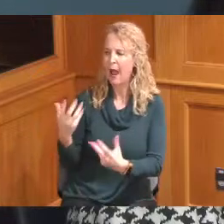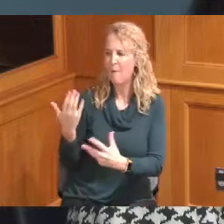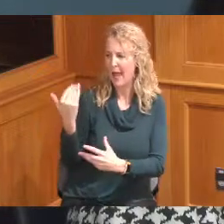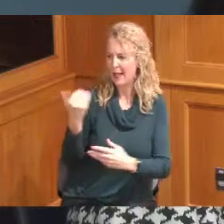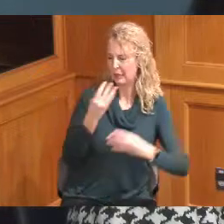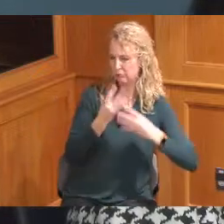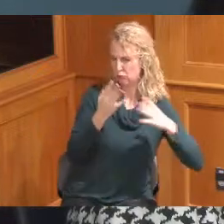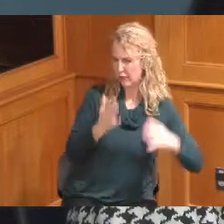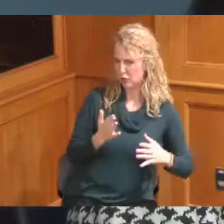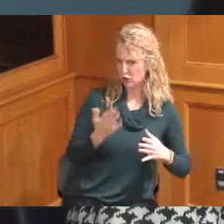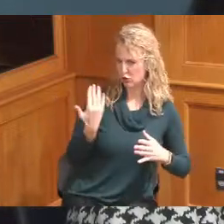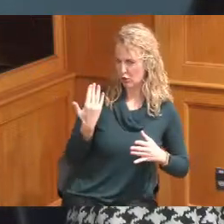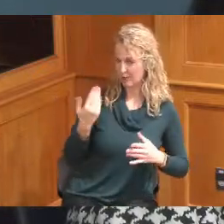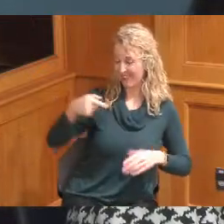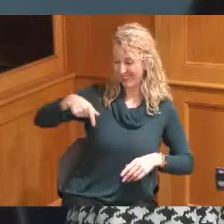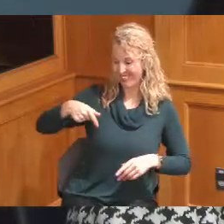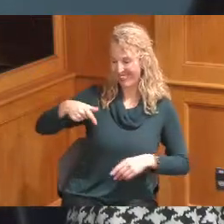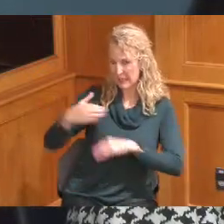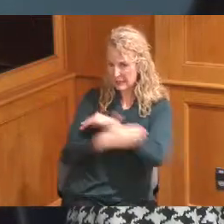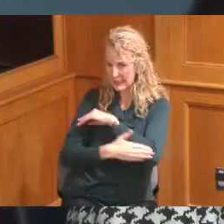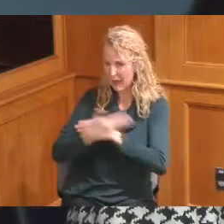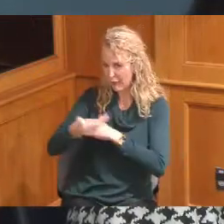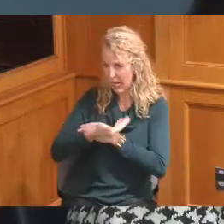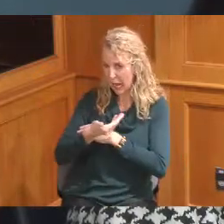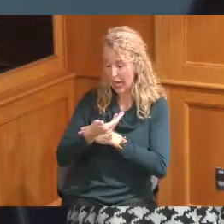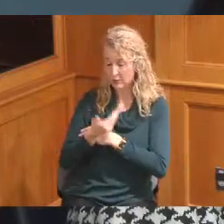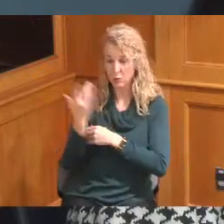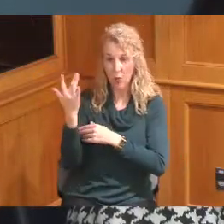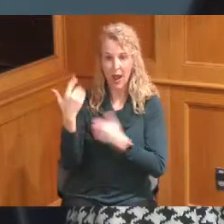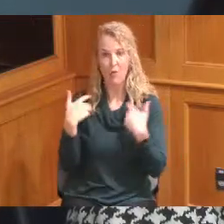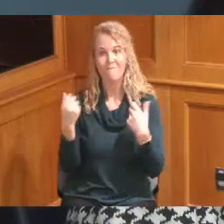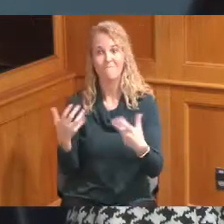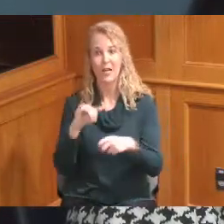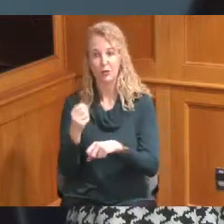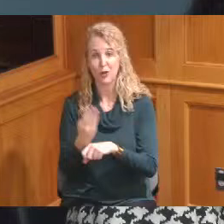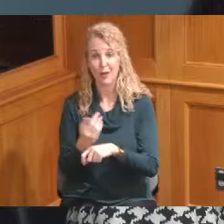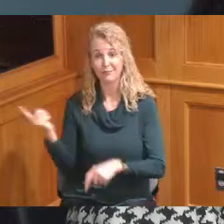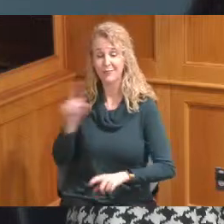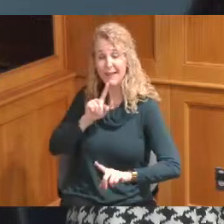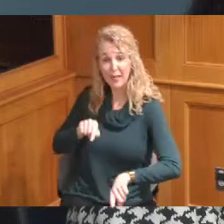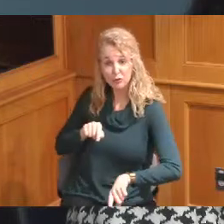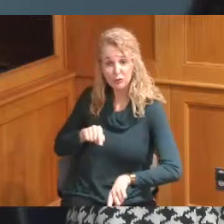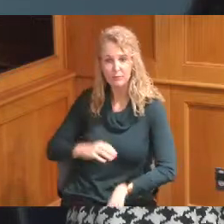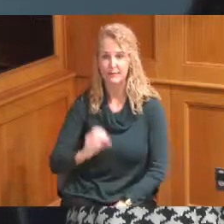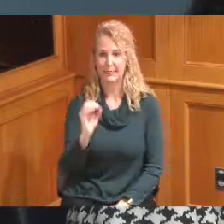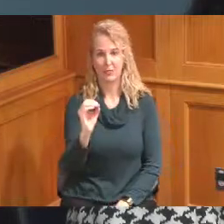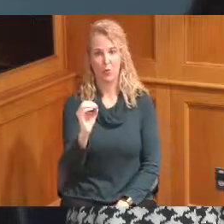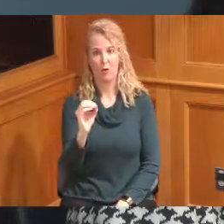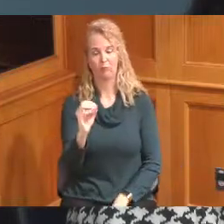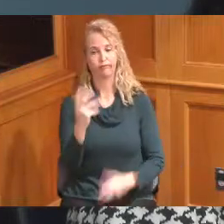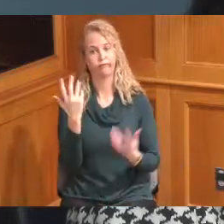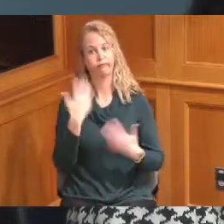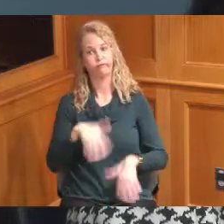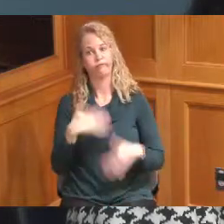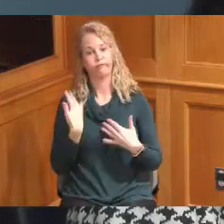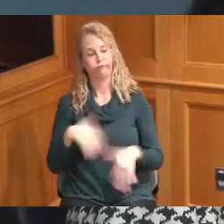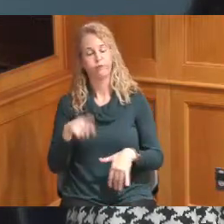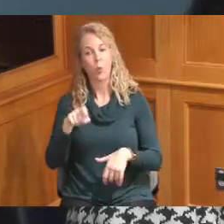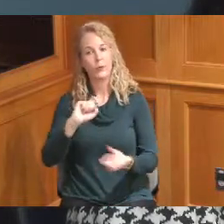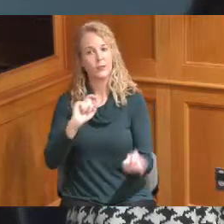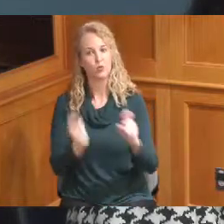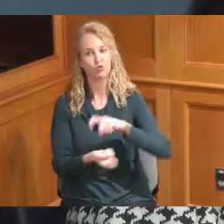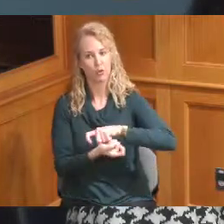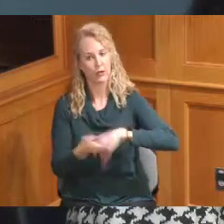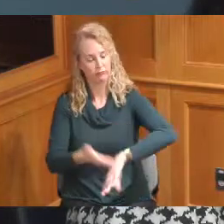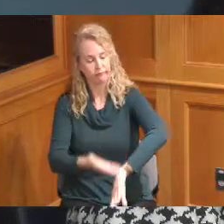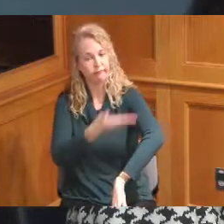County hired, because we have many, many open positions. The answer is 0. So we're going to work very hard to change that number